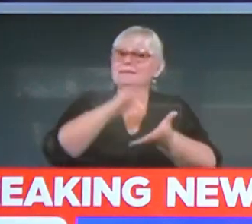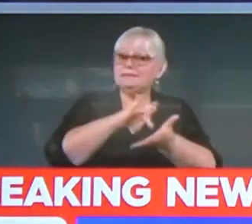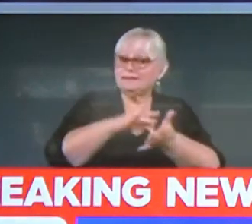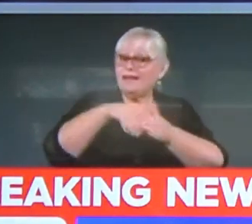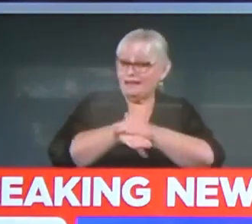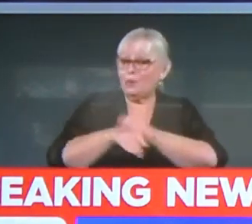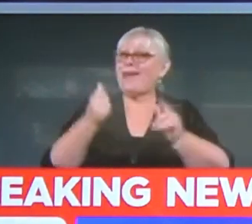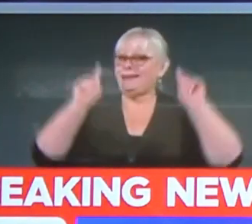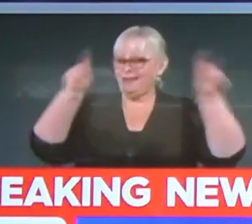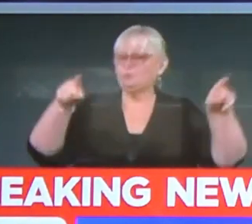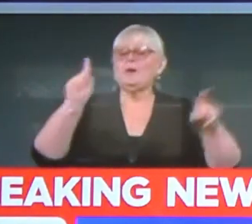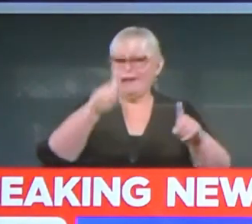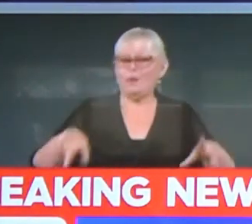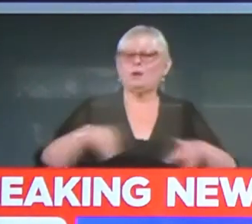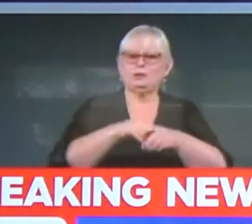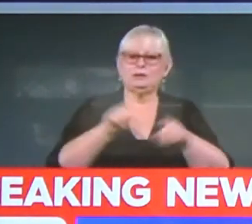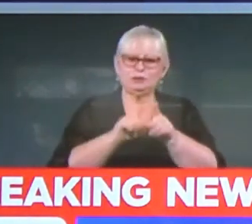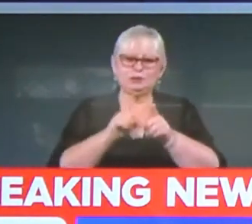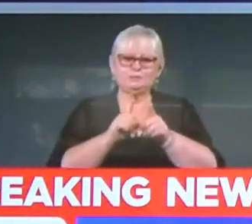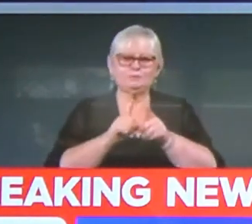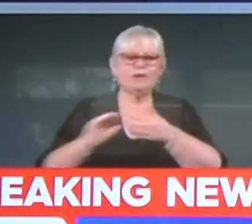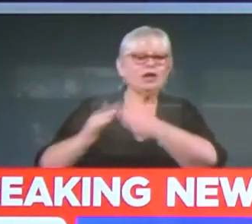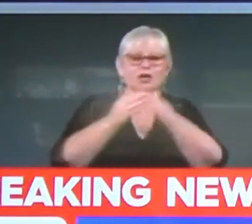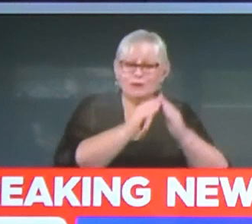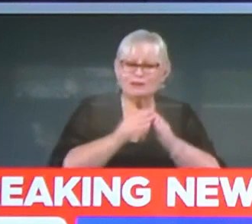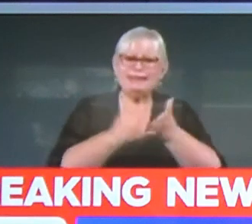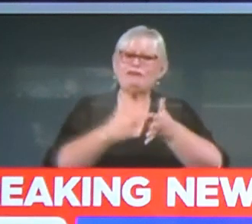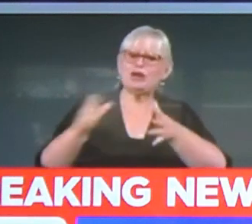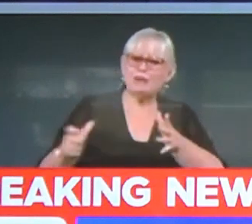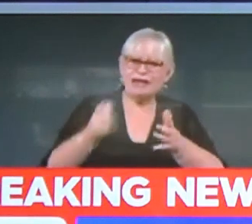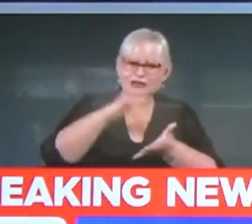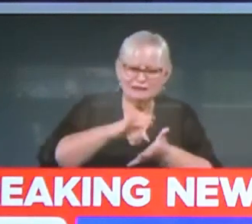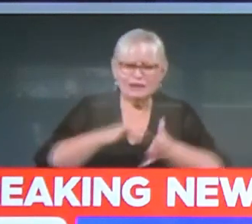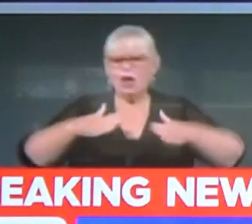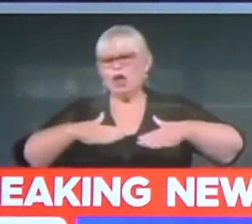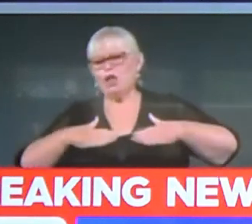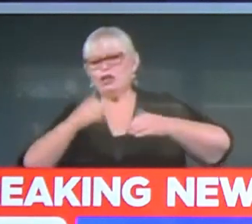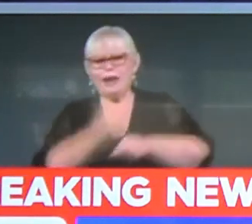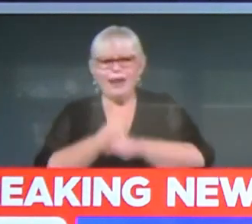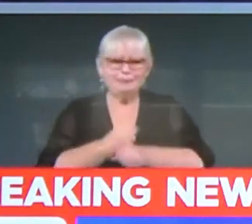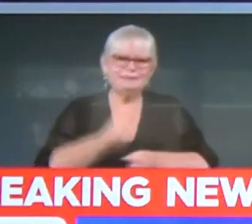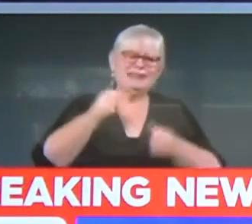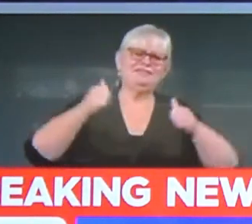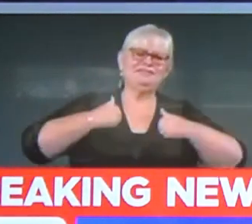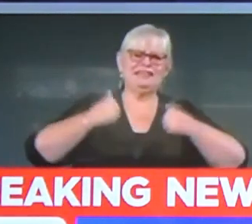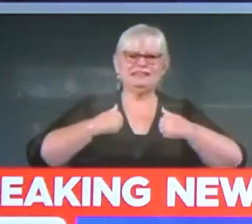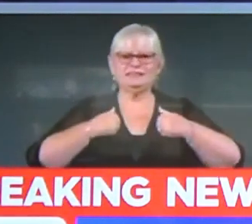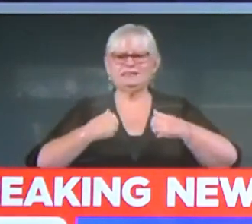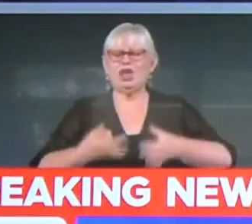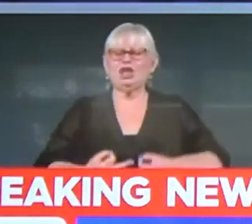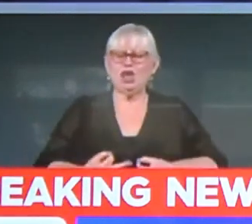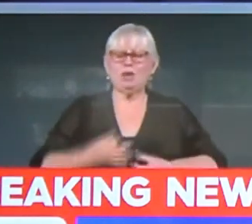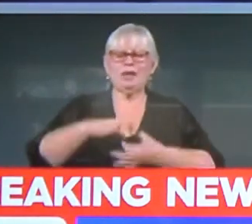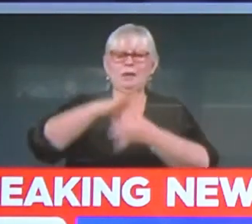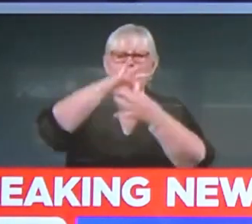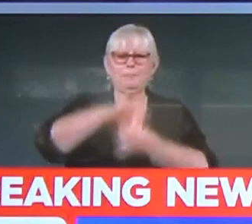now included. Community and recreation centres, health clubs, fitness centres, yoga,